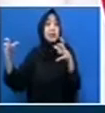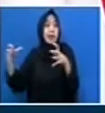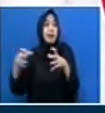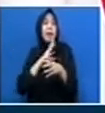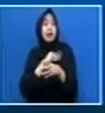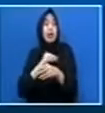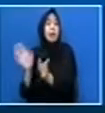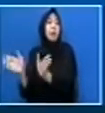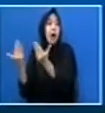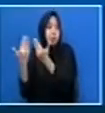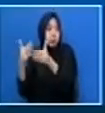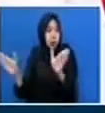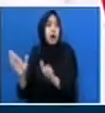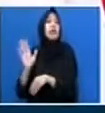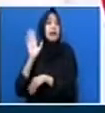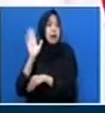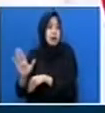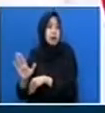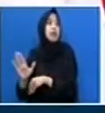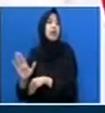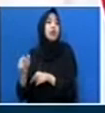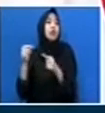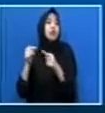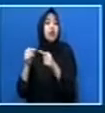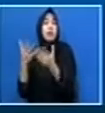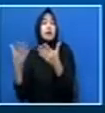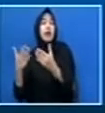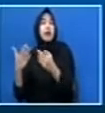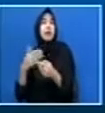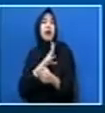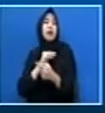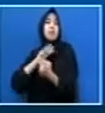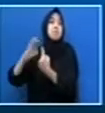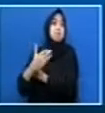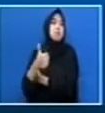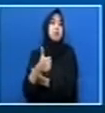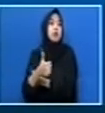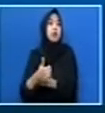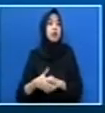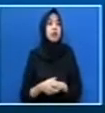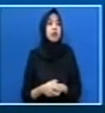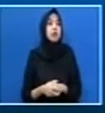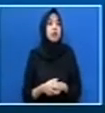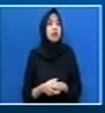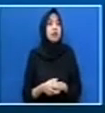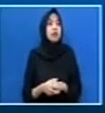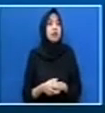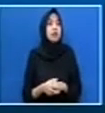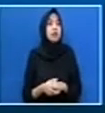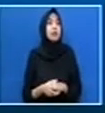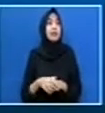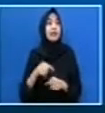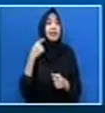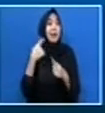Palestinians. Secretary, it's very important that we help the Palestinian people. The United States does consider Hamas a terrorist